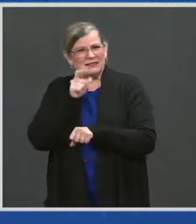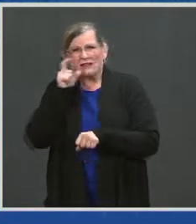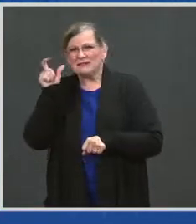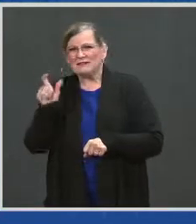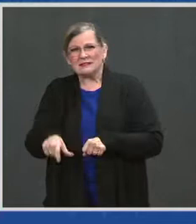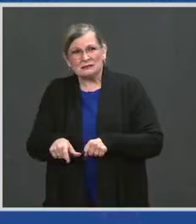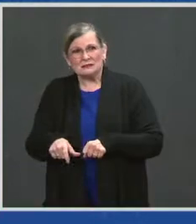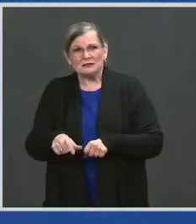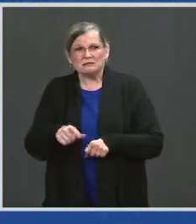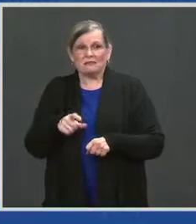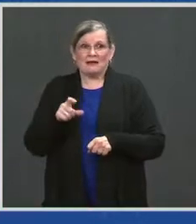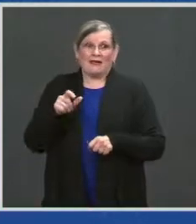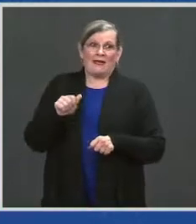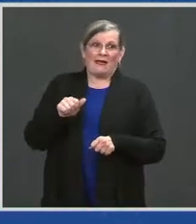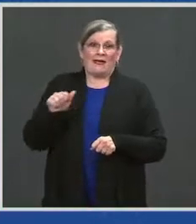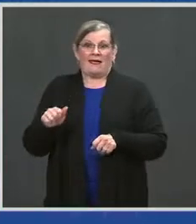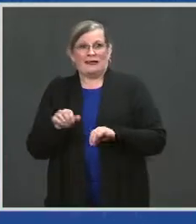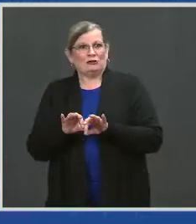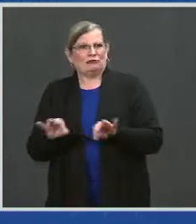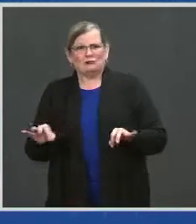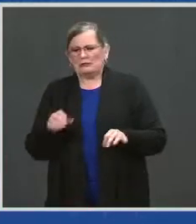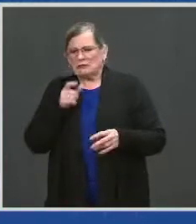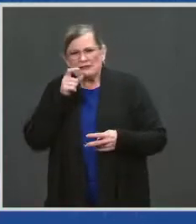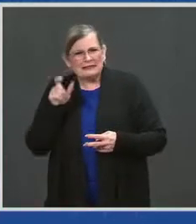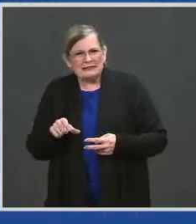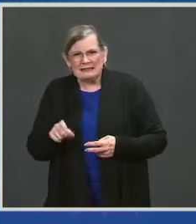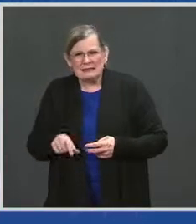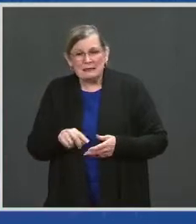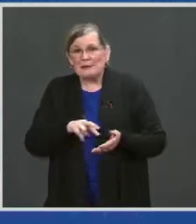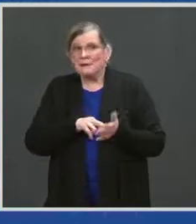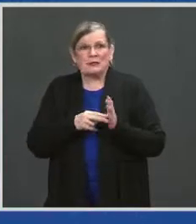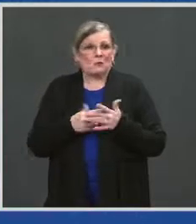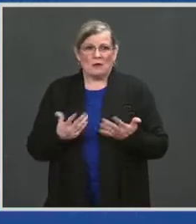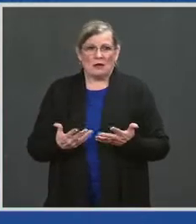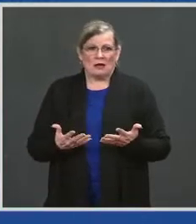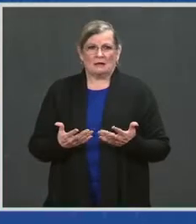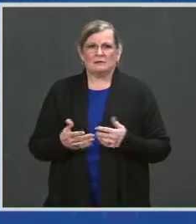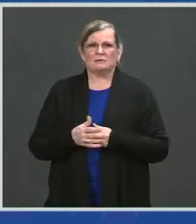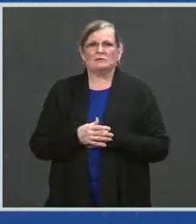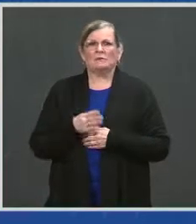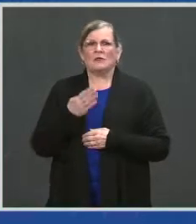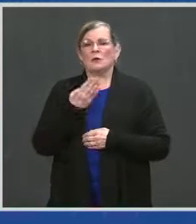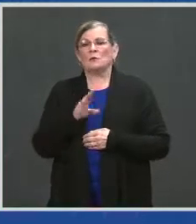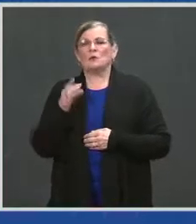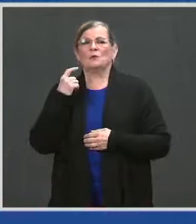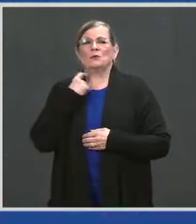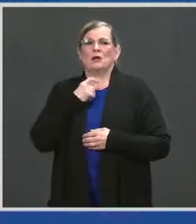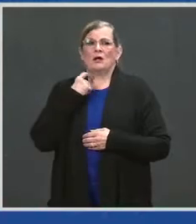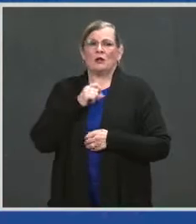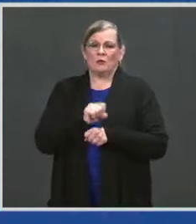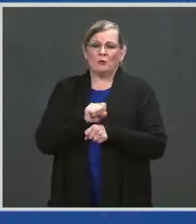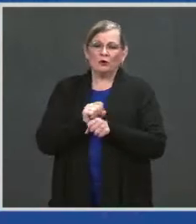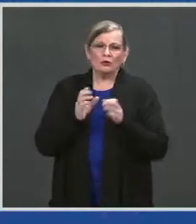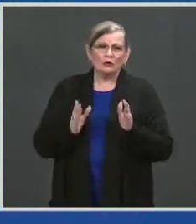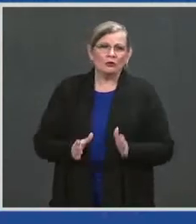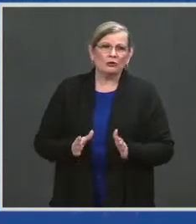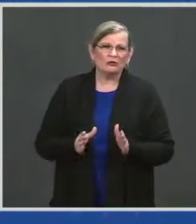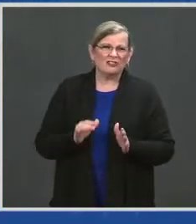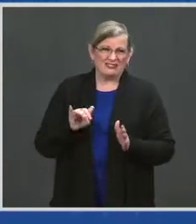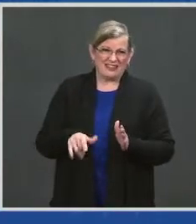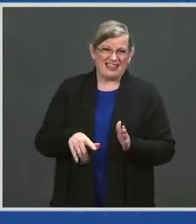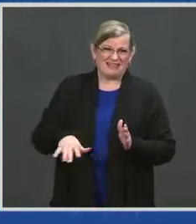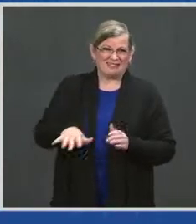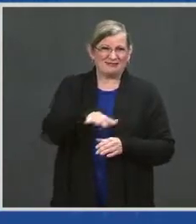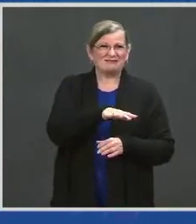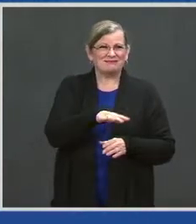for increasing the opportunity for people. This is an economic opportunity for those who have helped build the country and have been ignored or neglected for